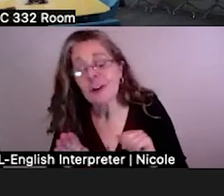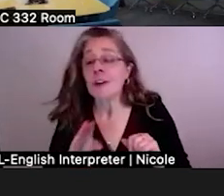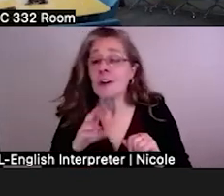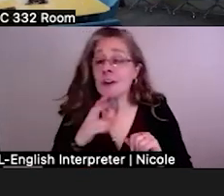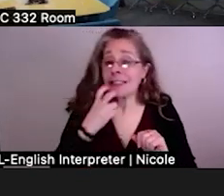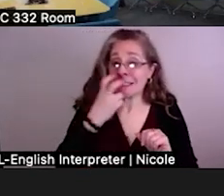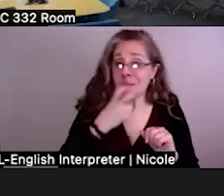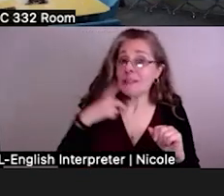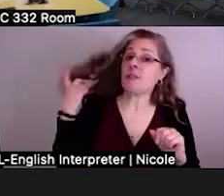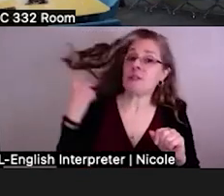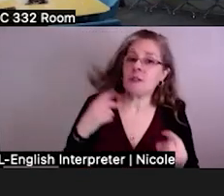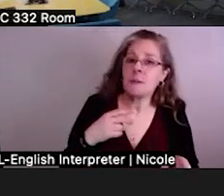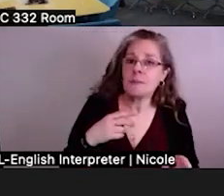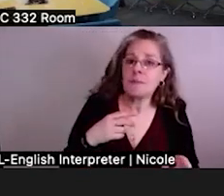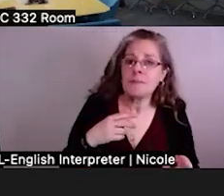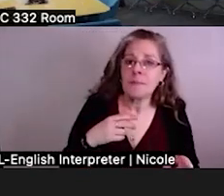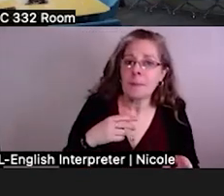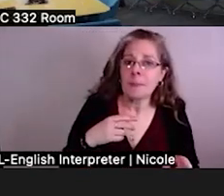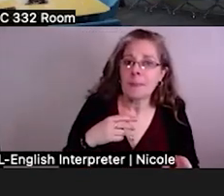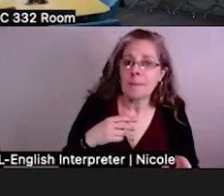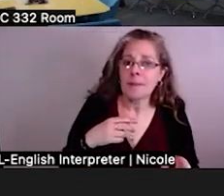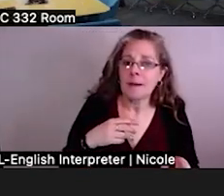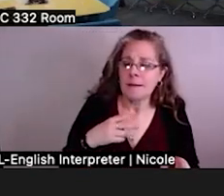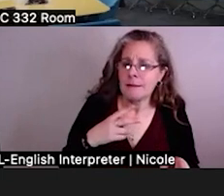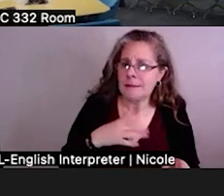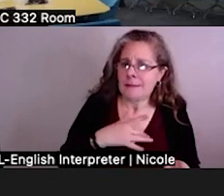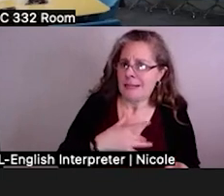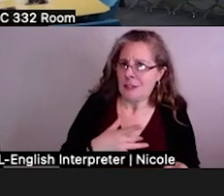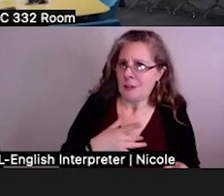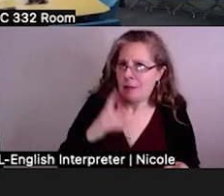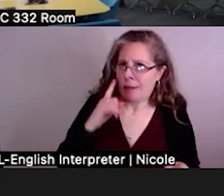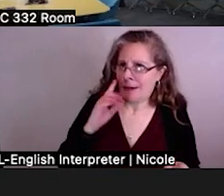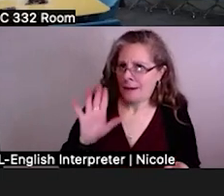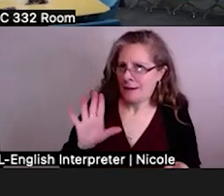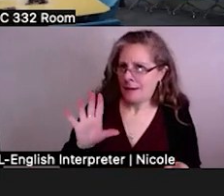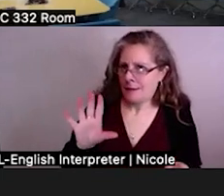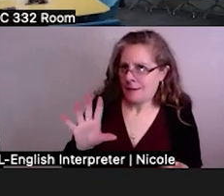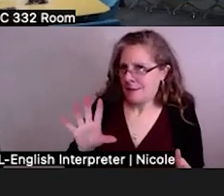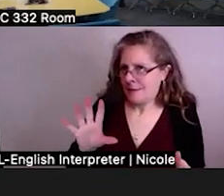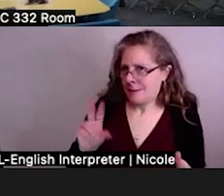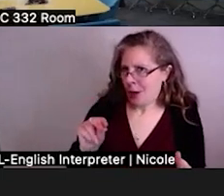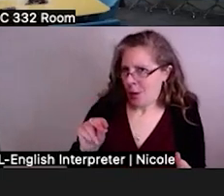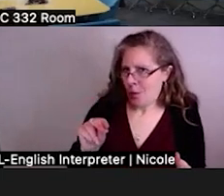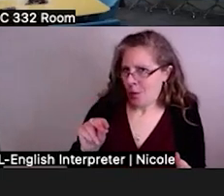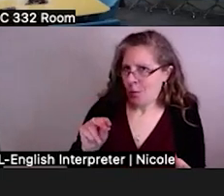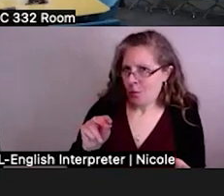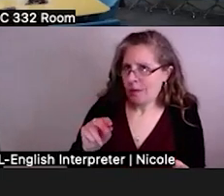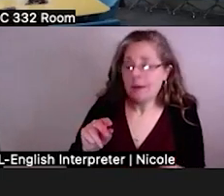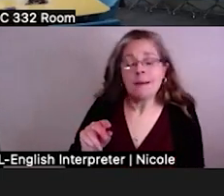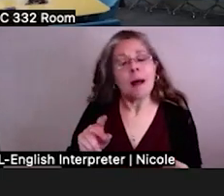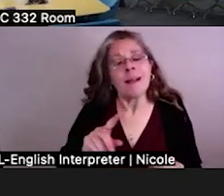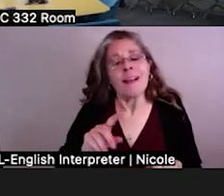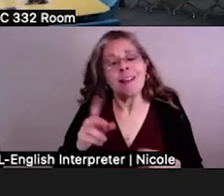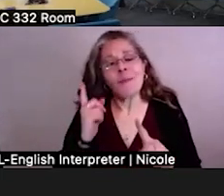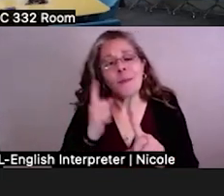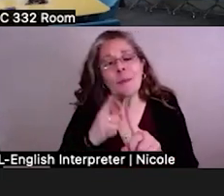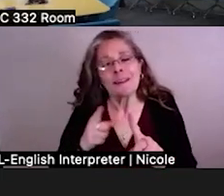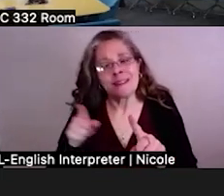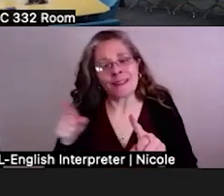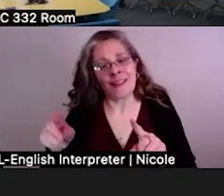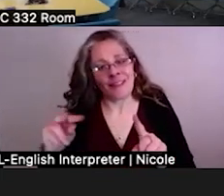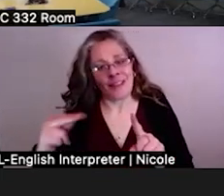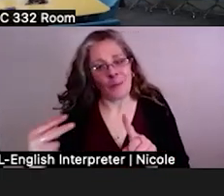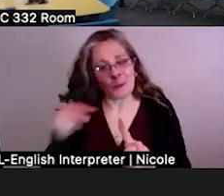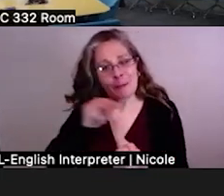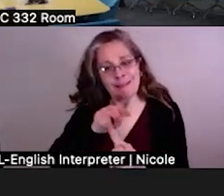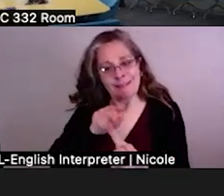speech pathologist was here, they'd be like, no. Well, yeah, sometimes their perspectives are just a lot different. But anyway,